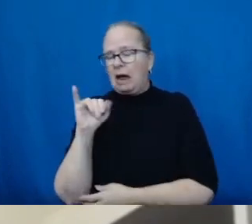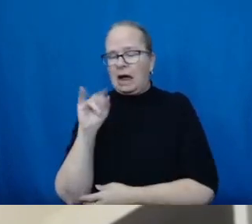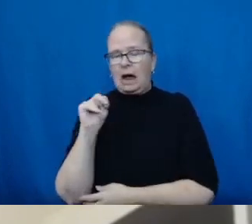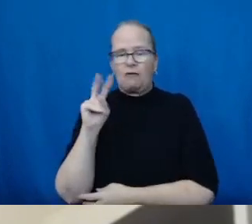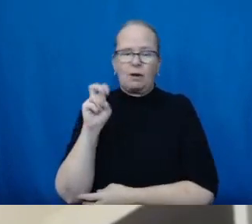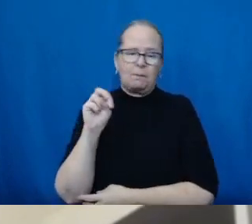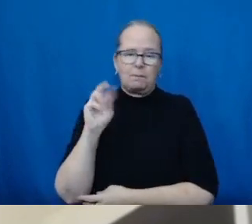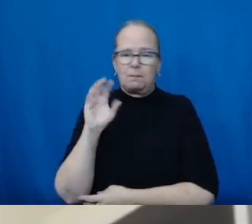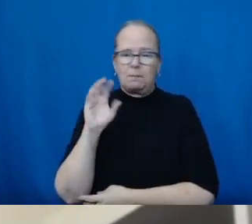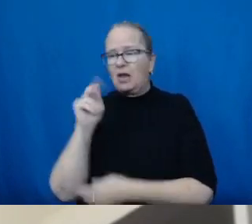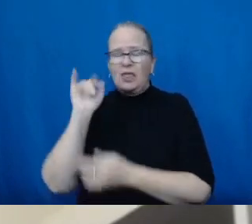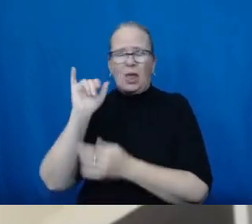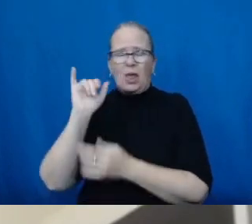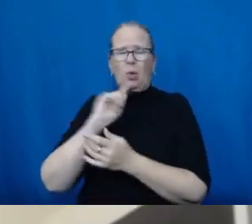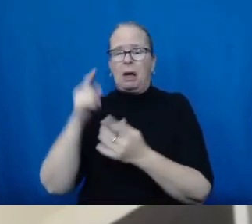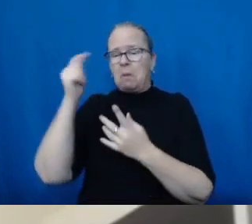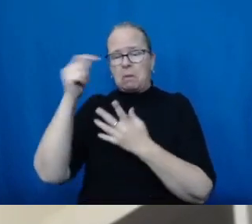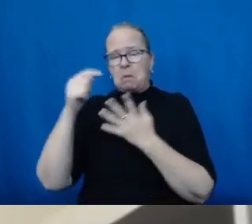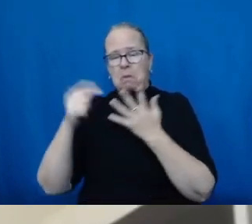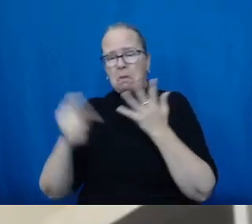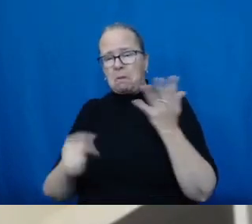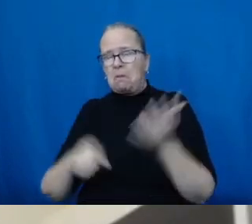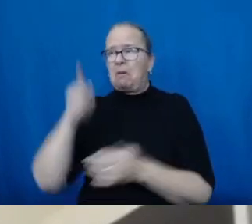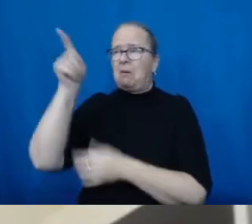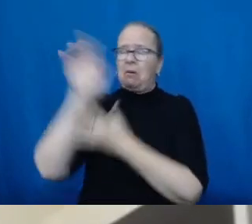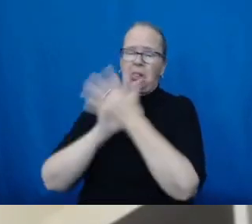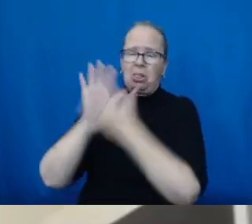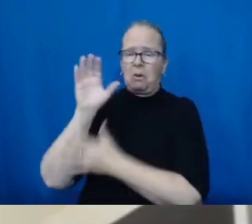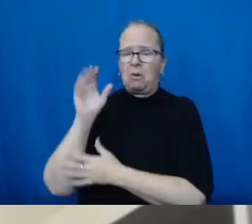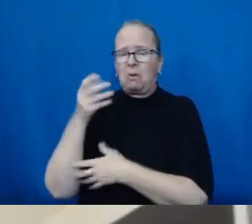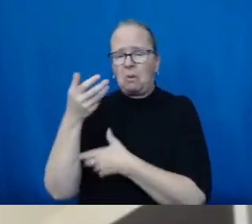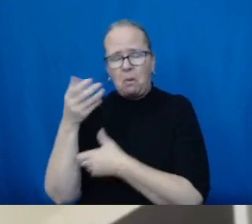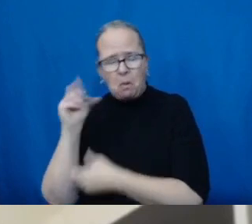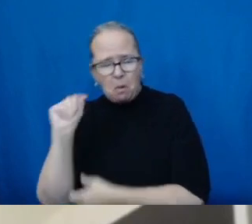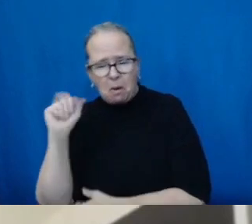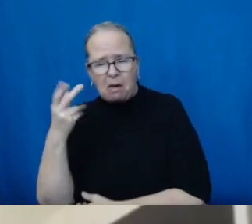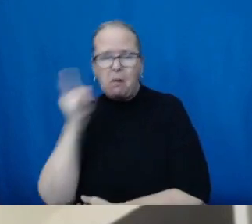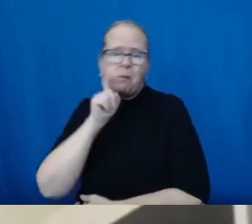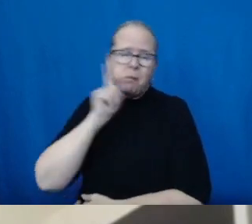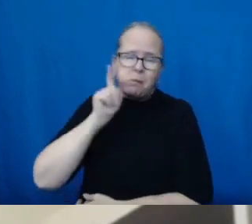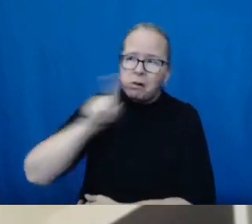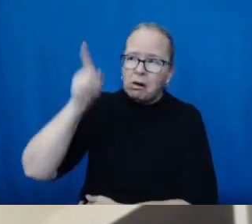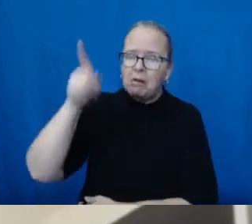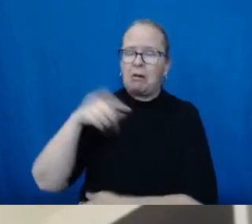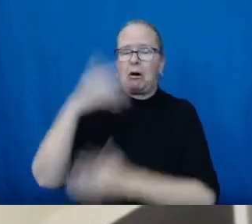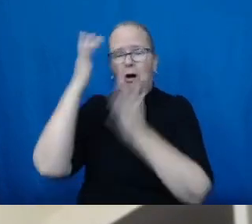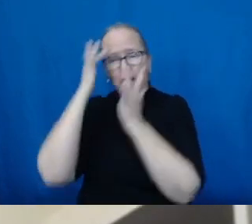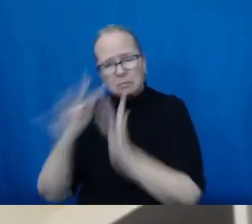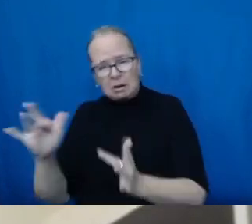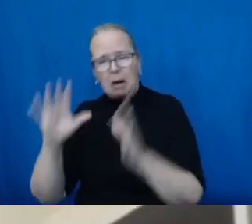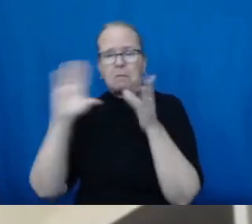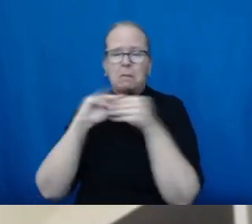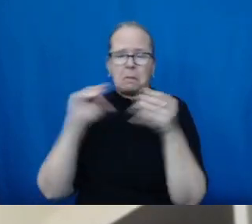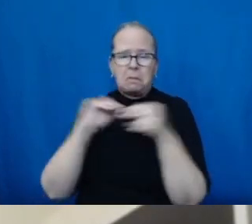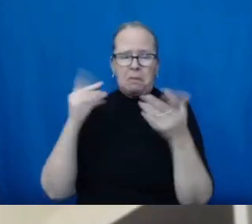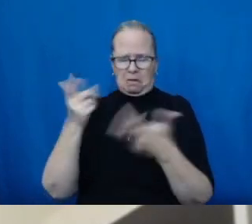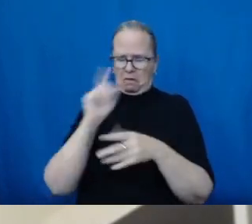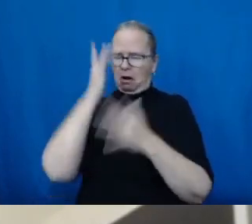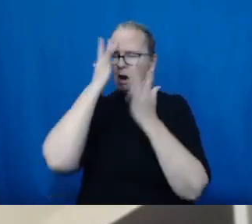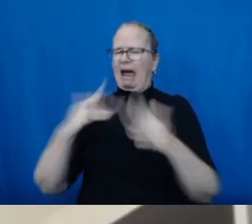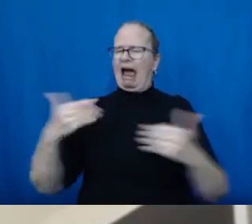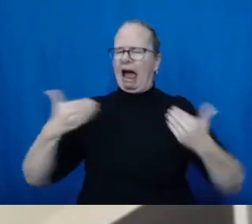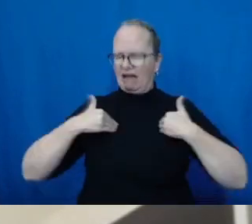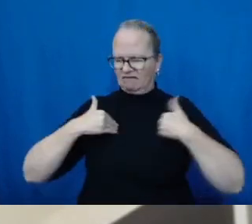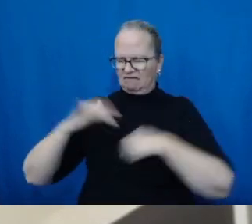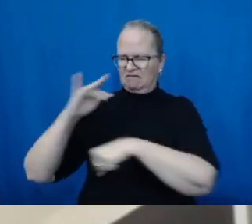seen the pictures. There's my church says the vaccine is a sin crowd. There's the I don't want to get vaccinated because I hear